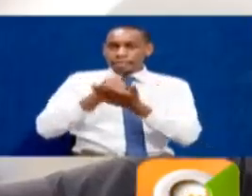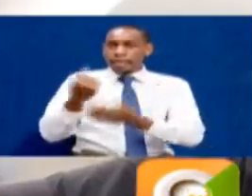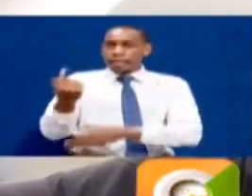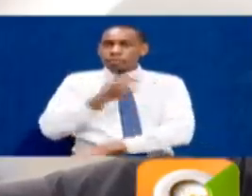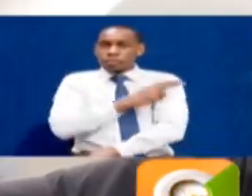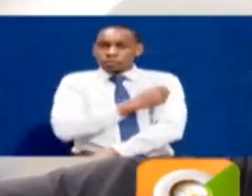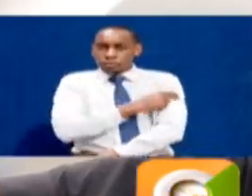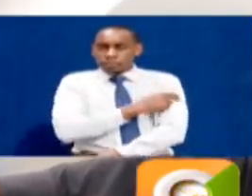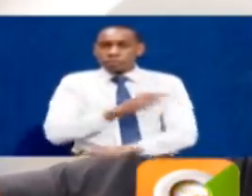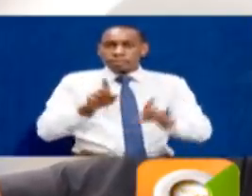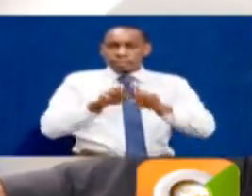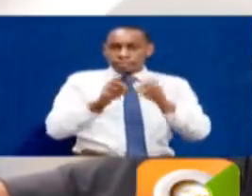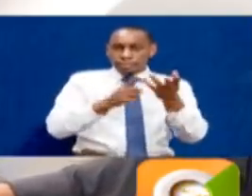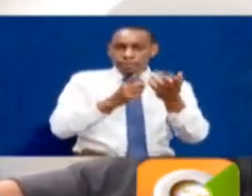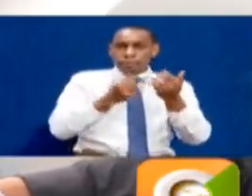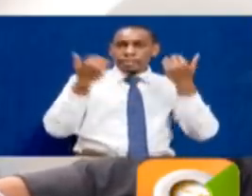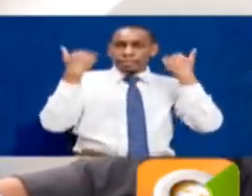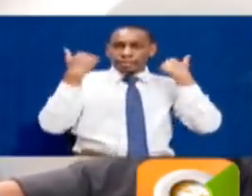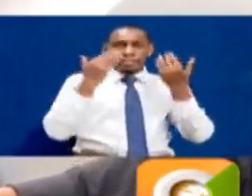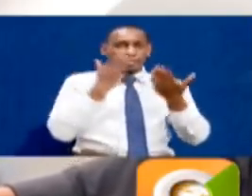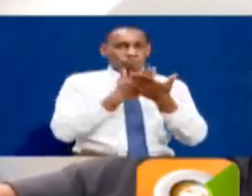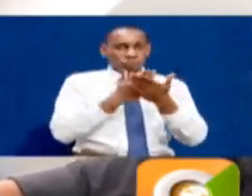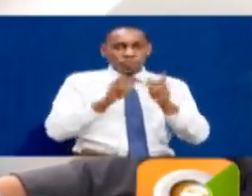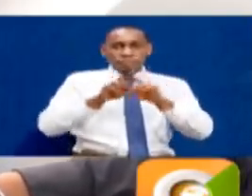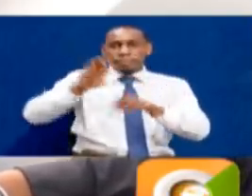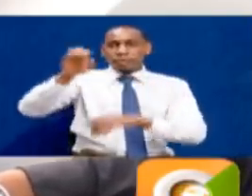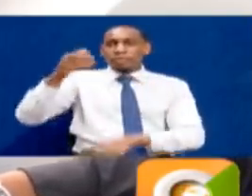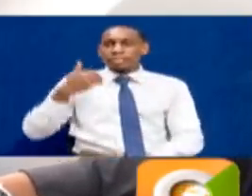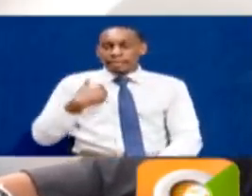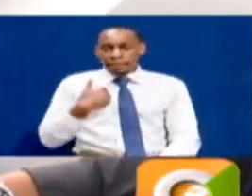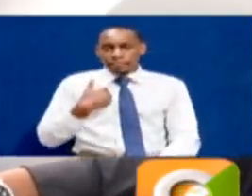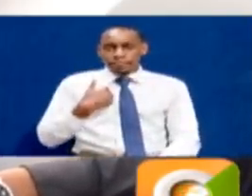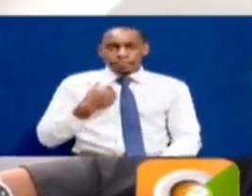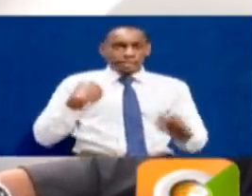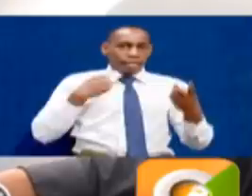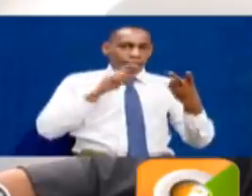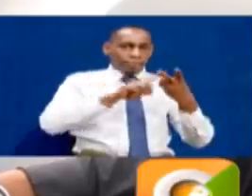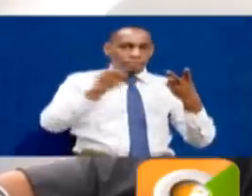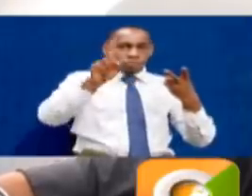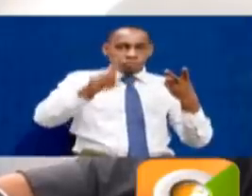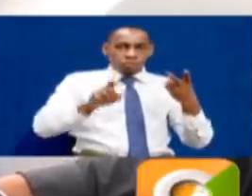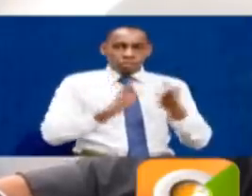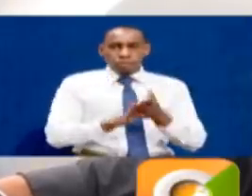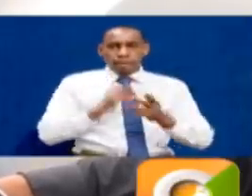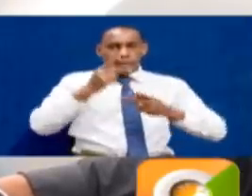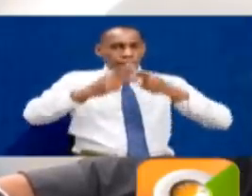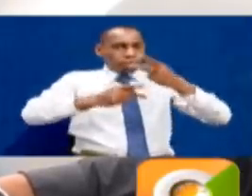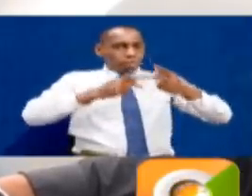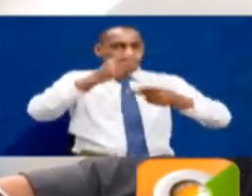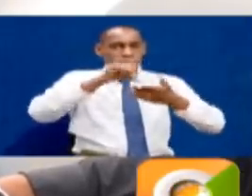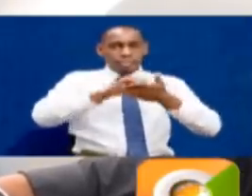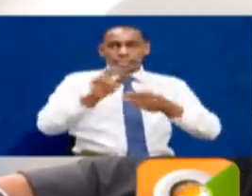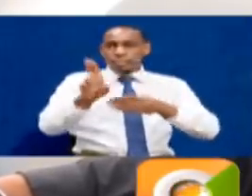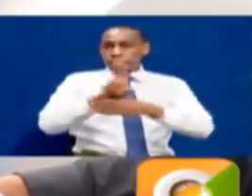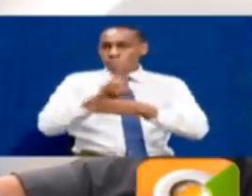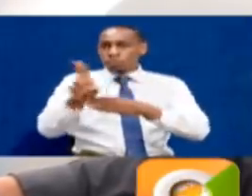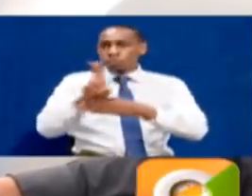isolation centers and how many beds are actually in those counties. The second question is the protocol you're going to